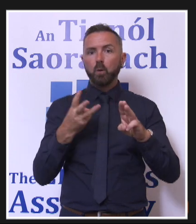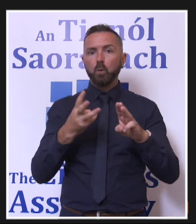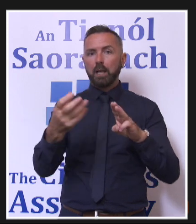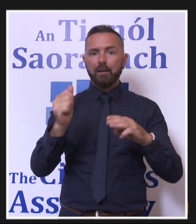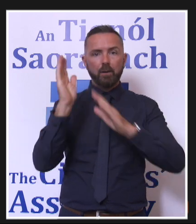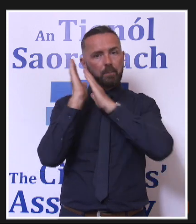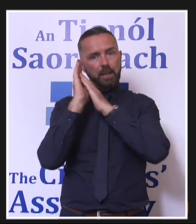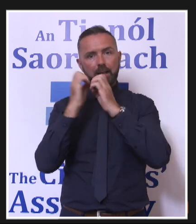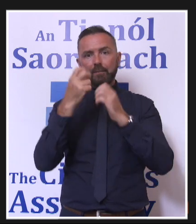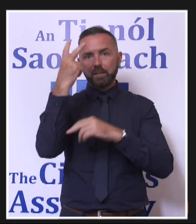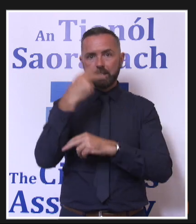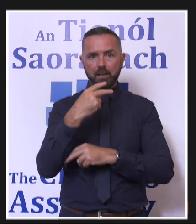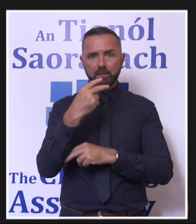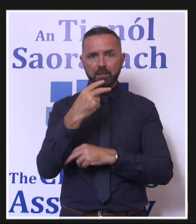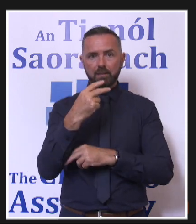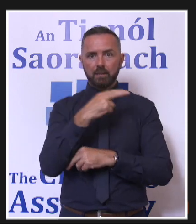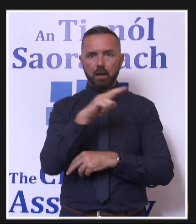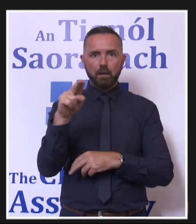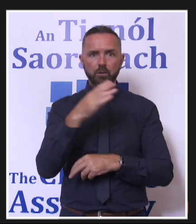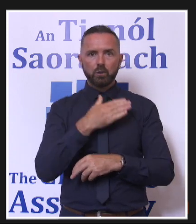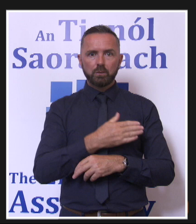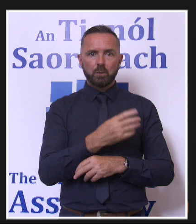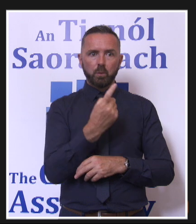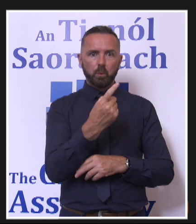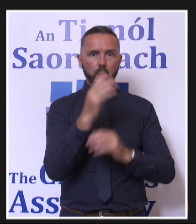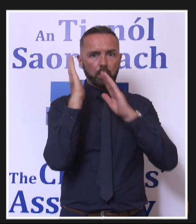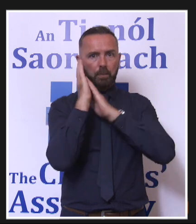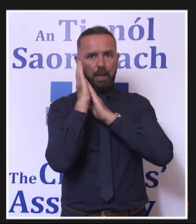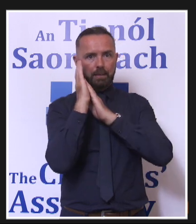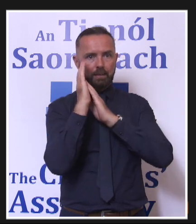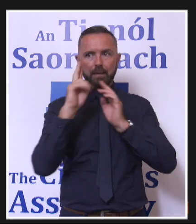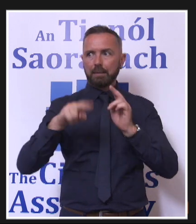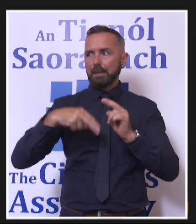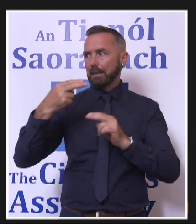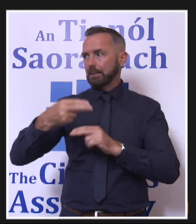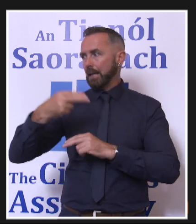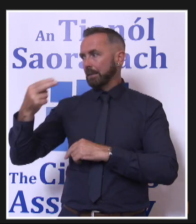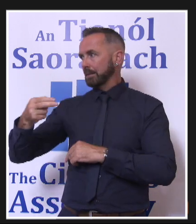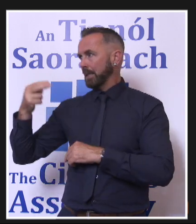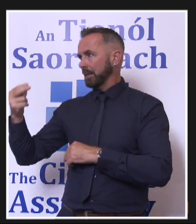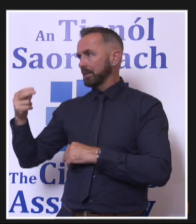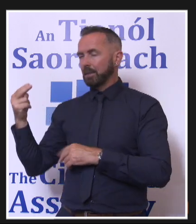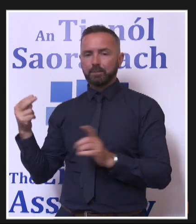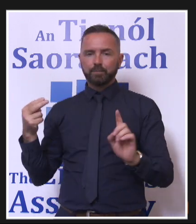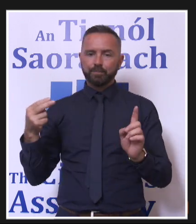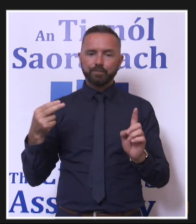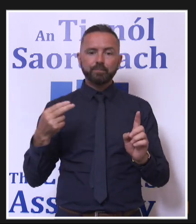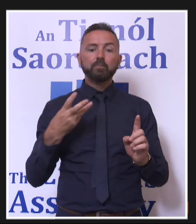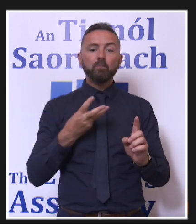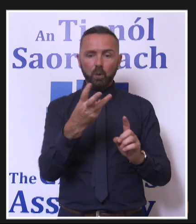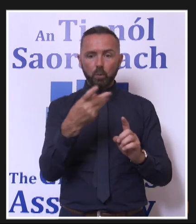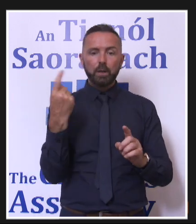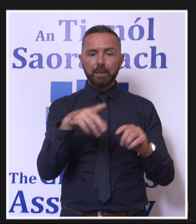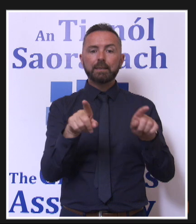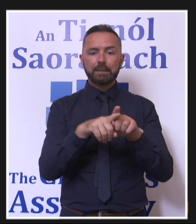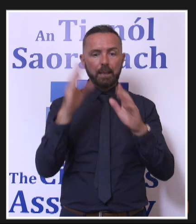night. And it's not just a bed when they're sort of turfed out and they have to go from, through the revolving door, if you like. It's the same bed every night.